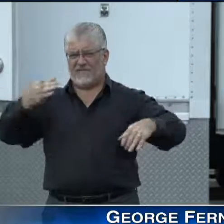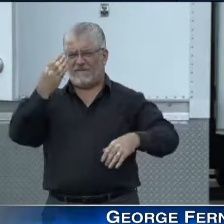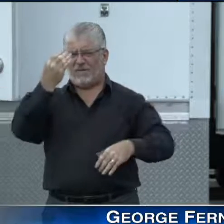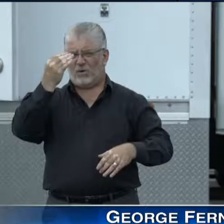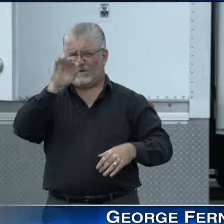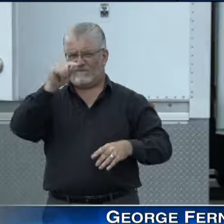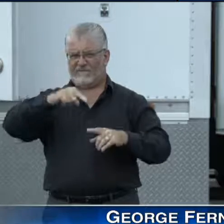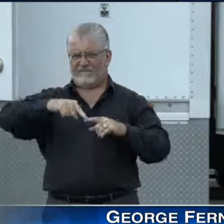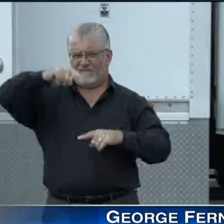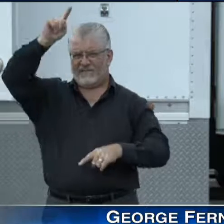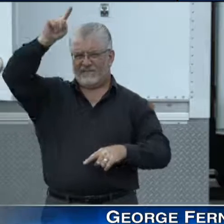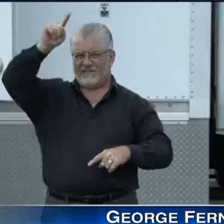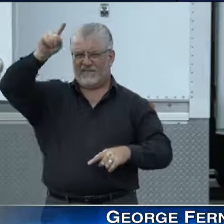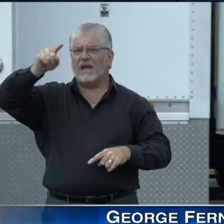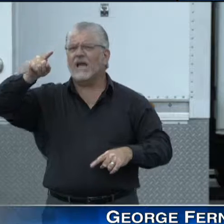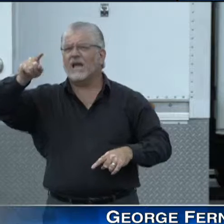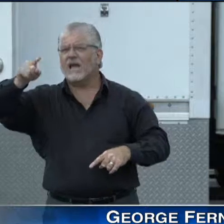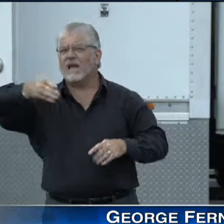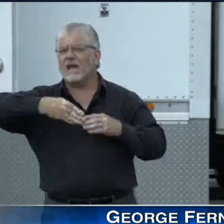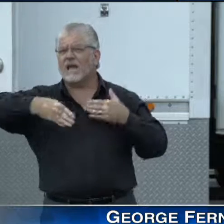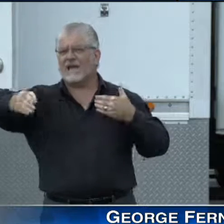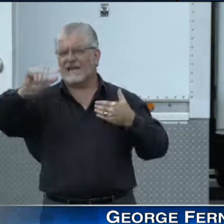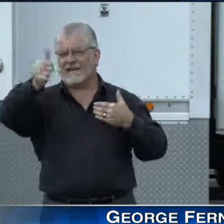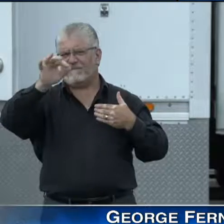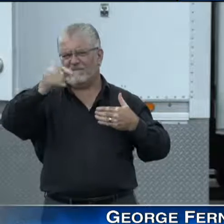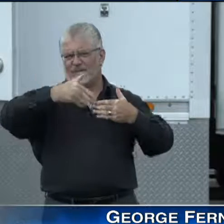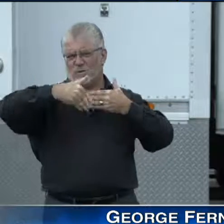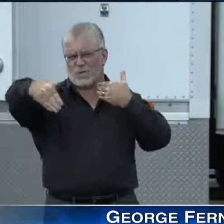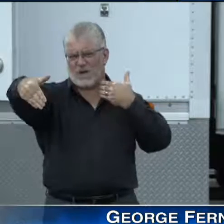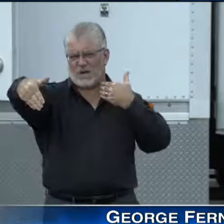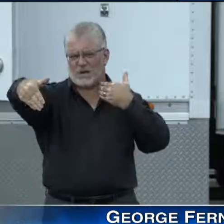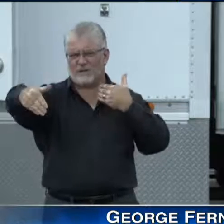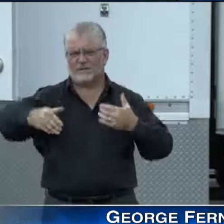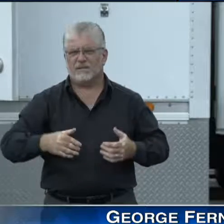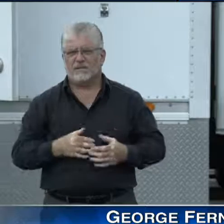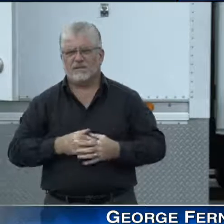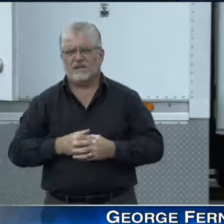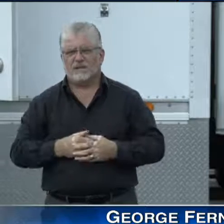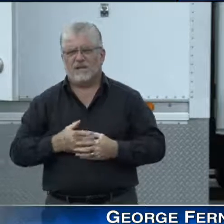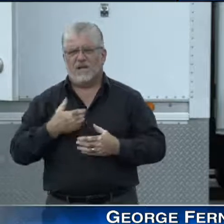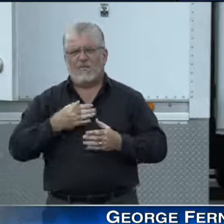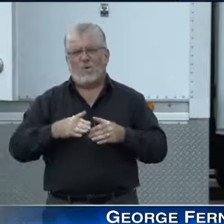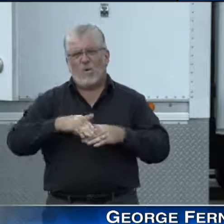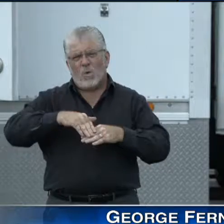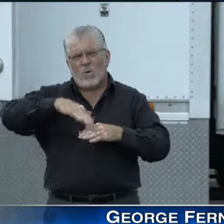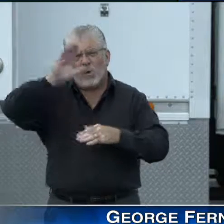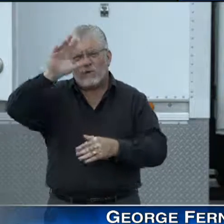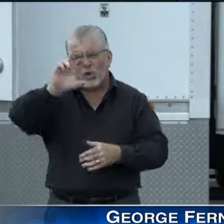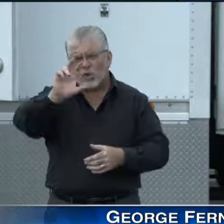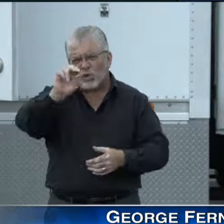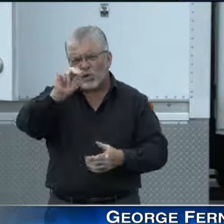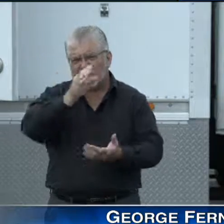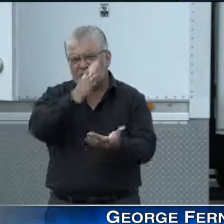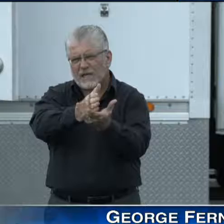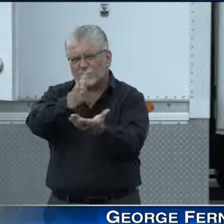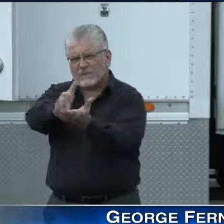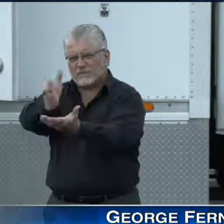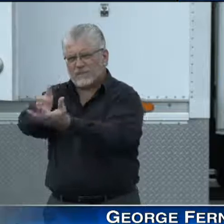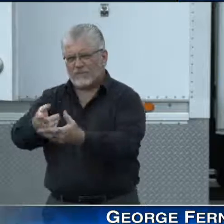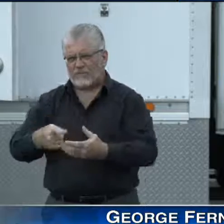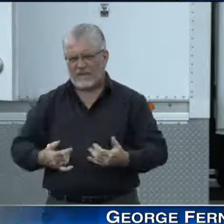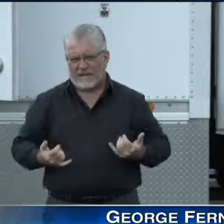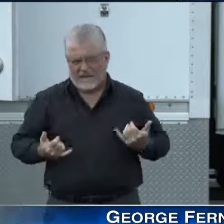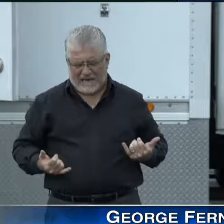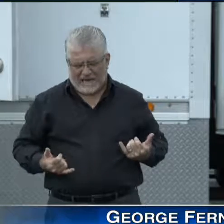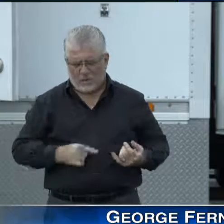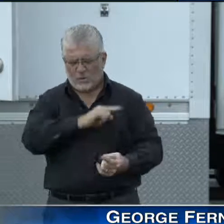she currently has over 30 mobile stops that are currently scheduled from now through the end of September. So she's a very busy